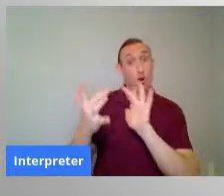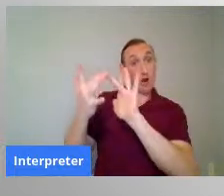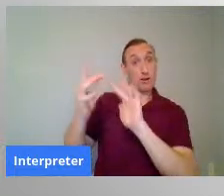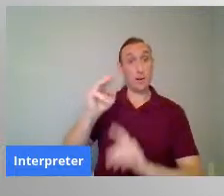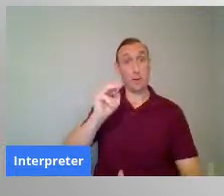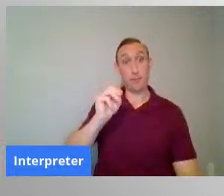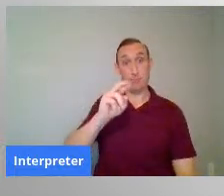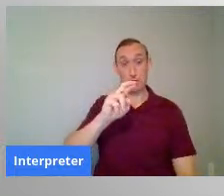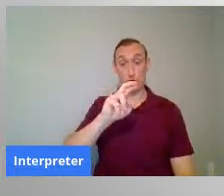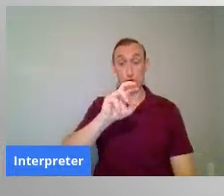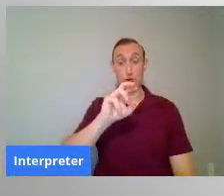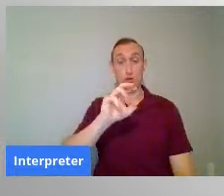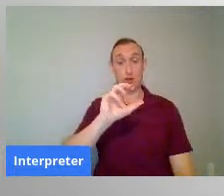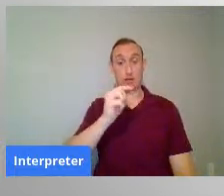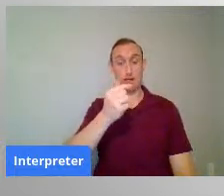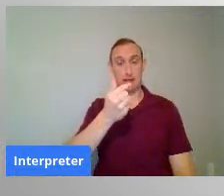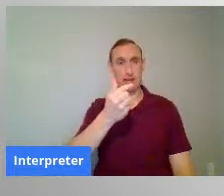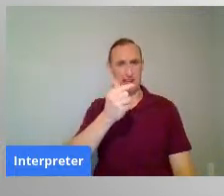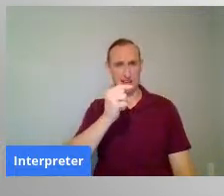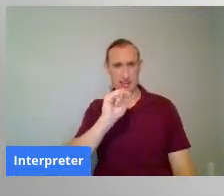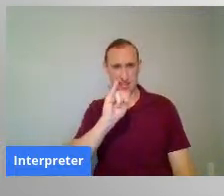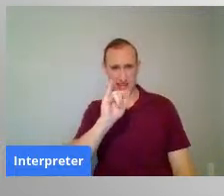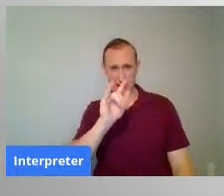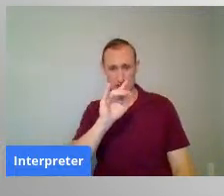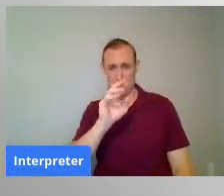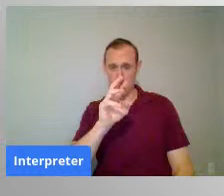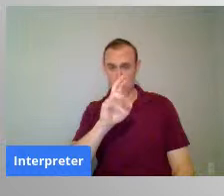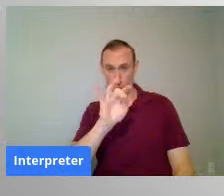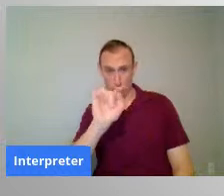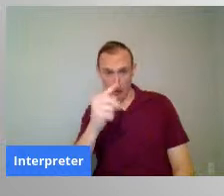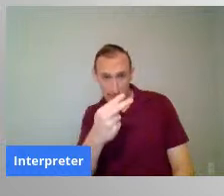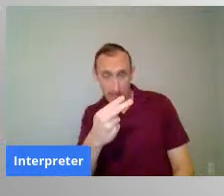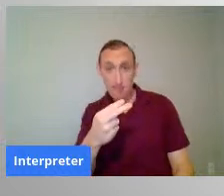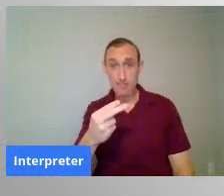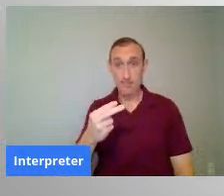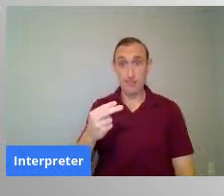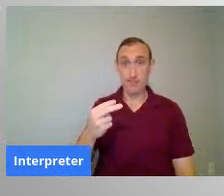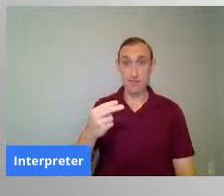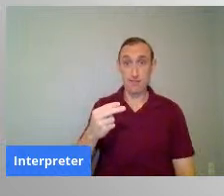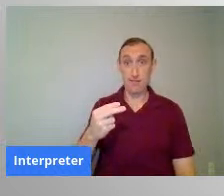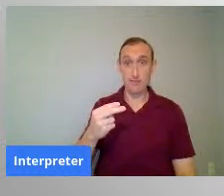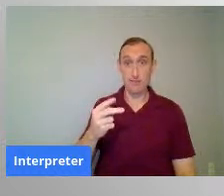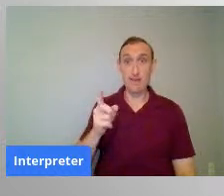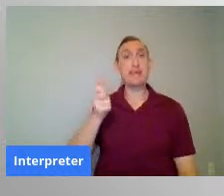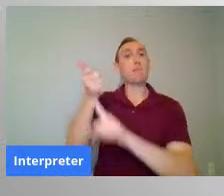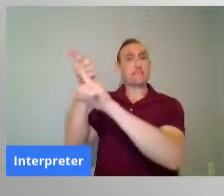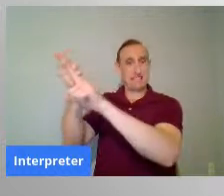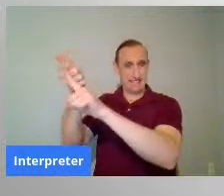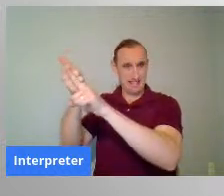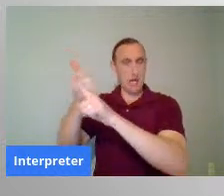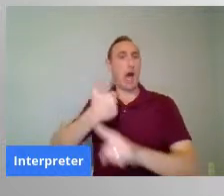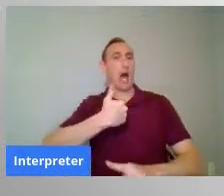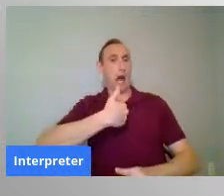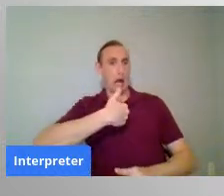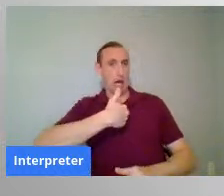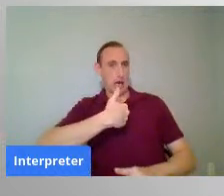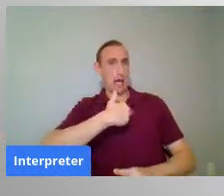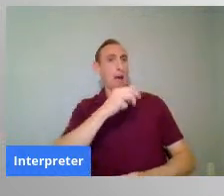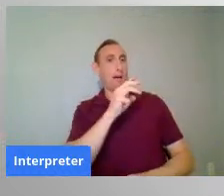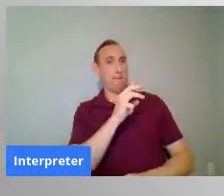too. Sorry, Yeah, you're waving over there, and I'm I not send being. I send the link out. So yeah, just email me and I